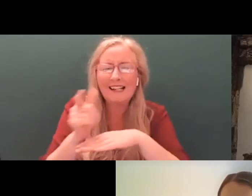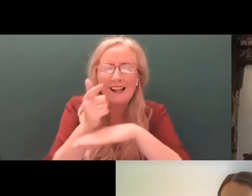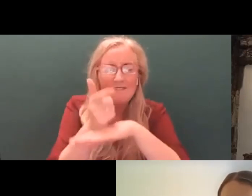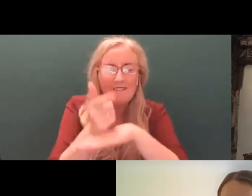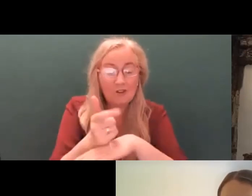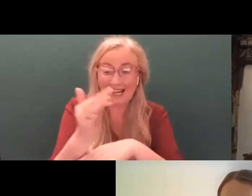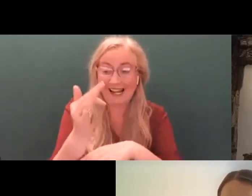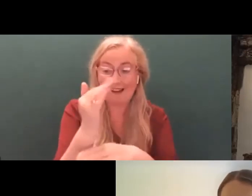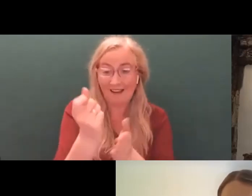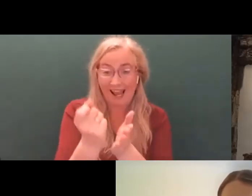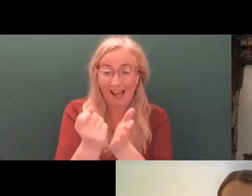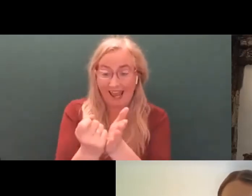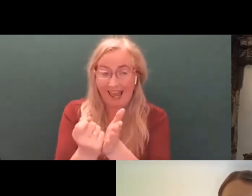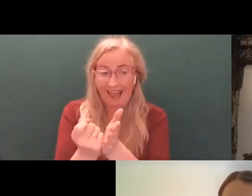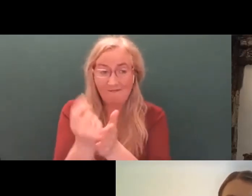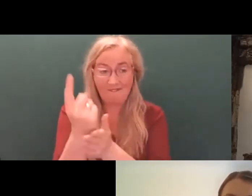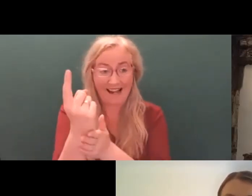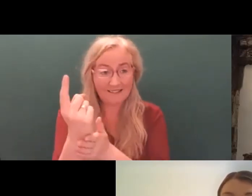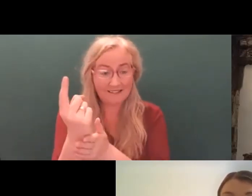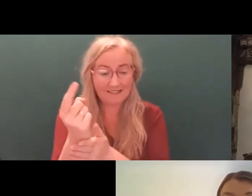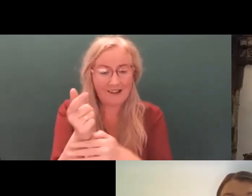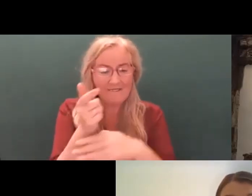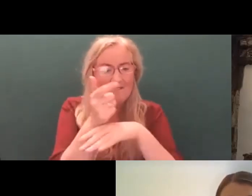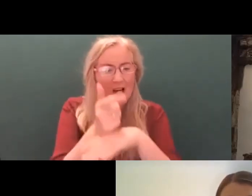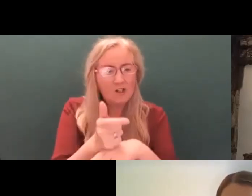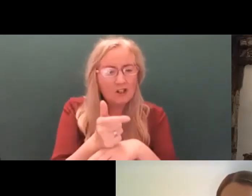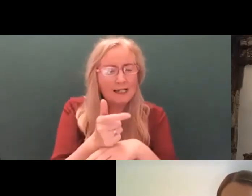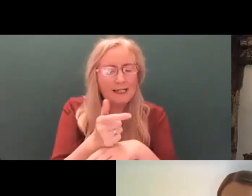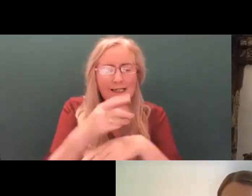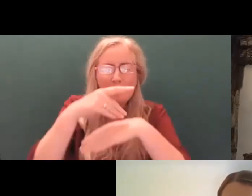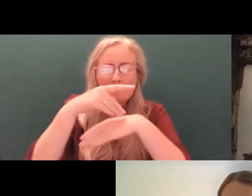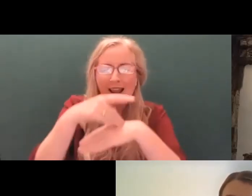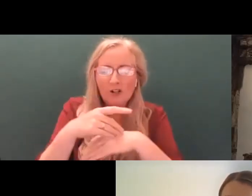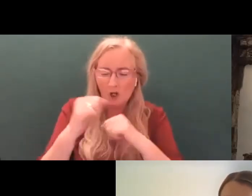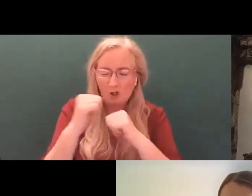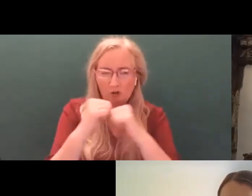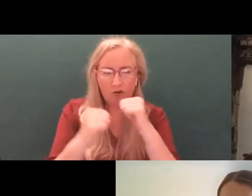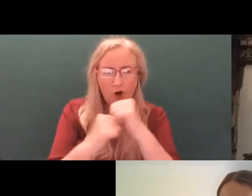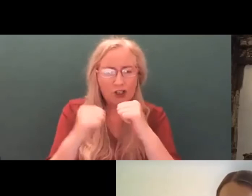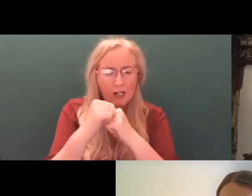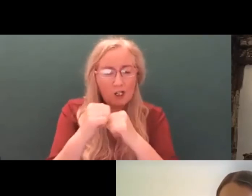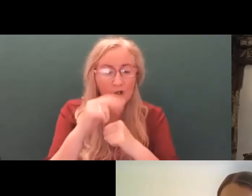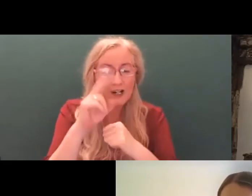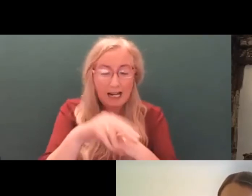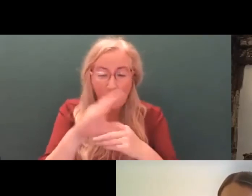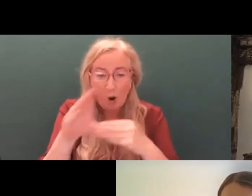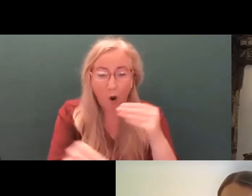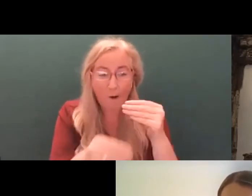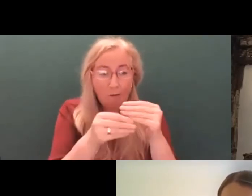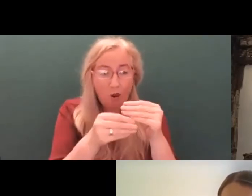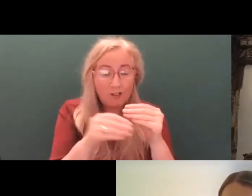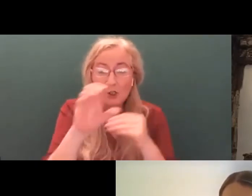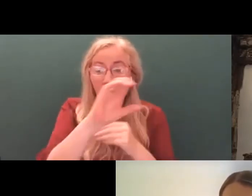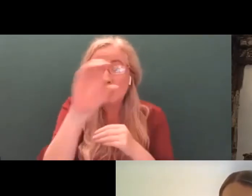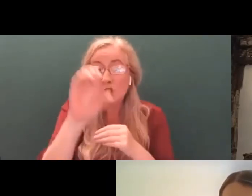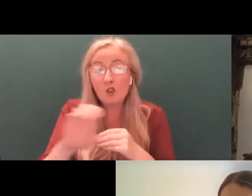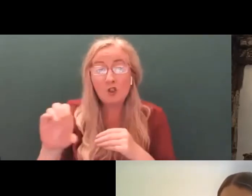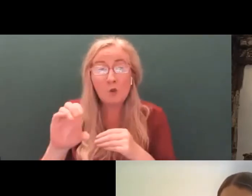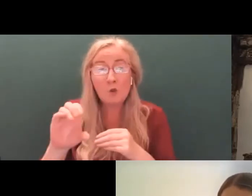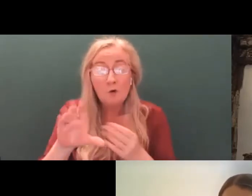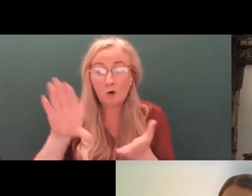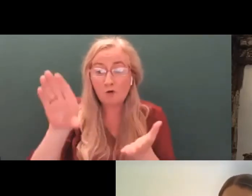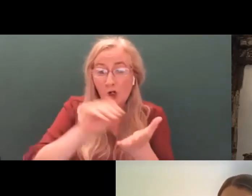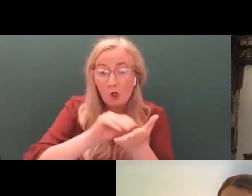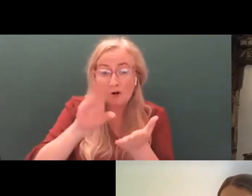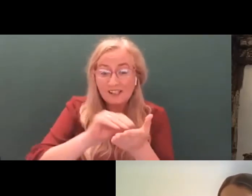event video, depending on the structure as well. So you could just upload your Zoom recording onto